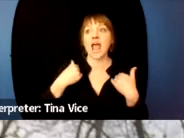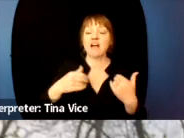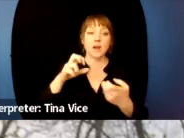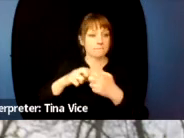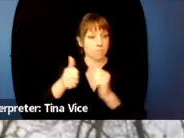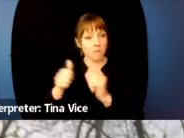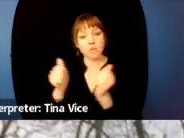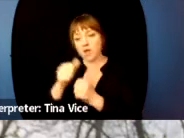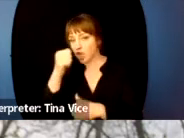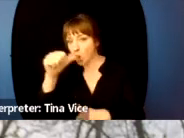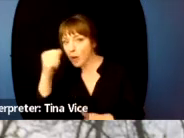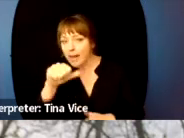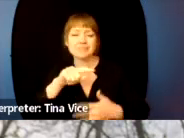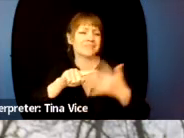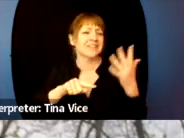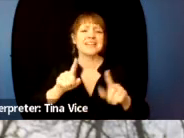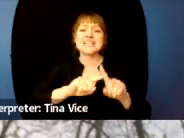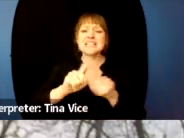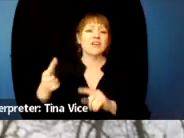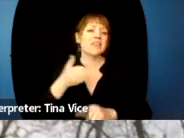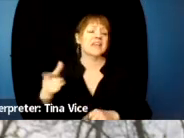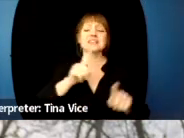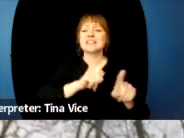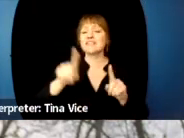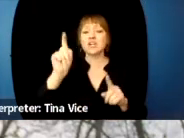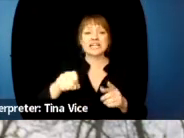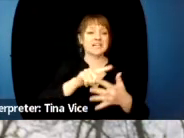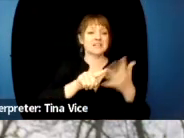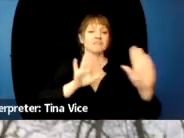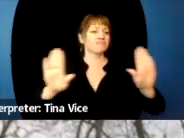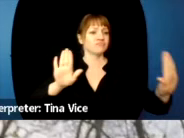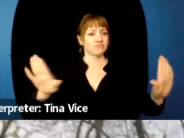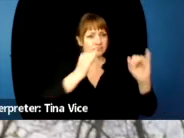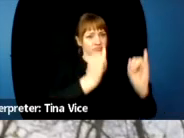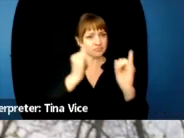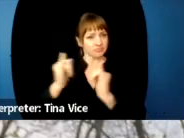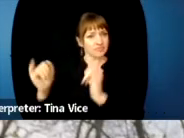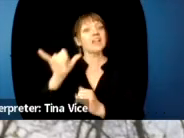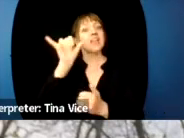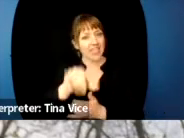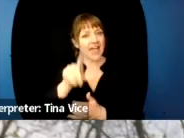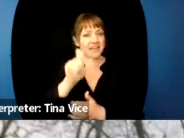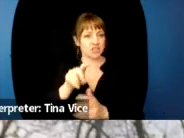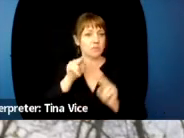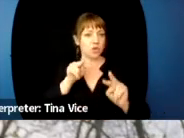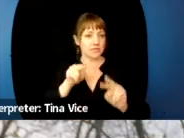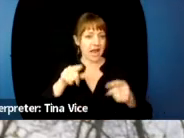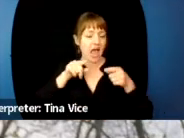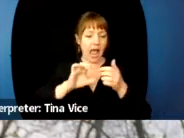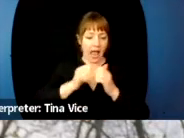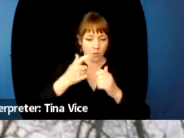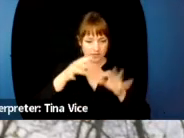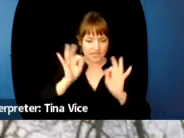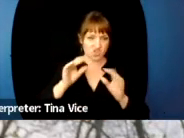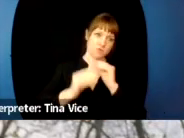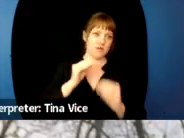what helps everyone is slightly different, and what everyone needs is slightly different. And that has to be incorporated into how we fix things. That's why it's so important